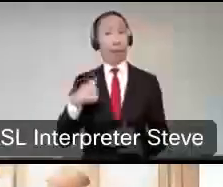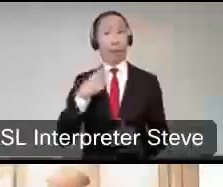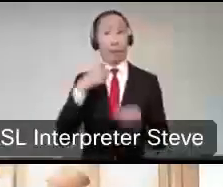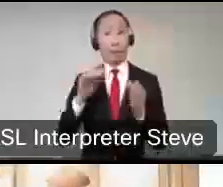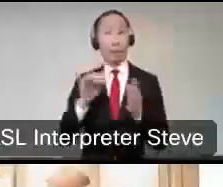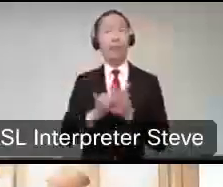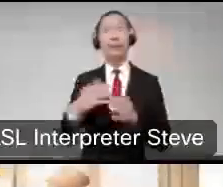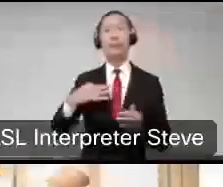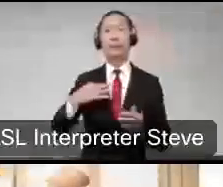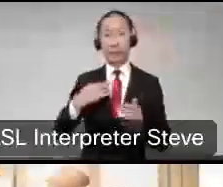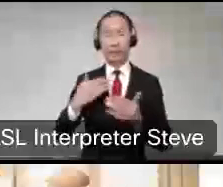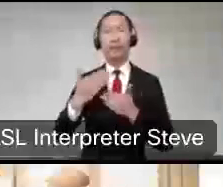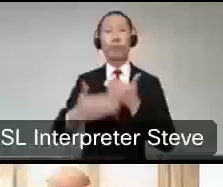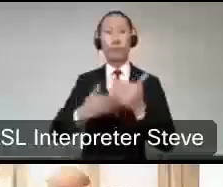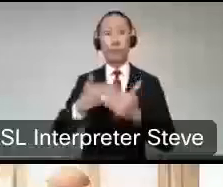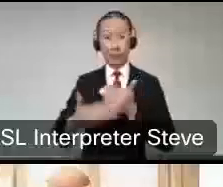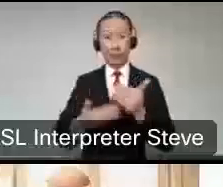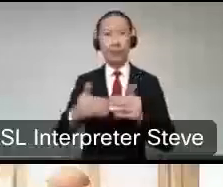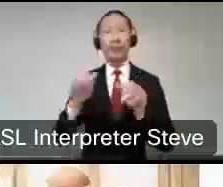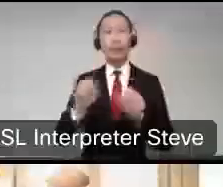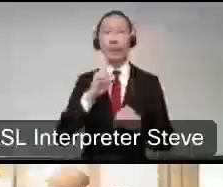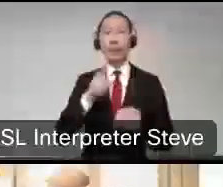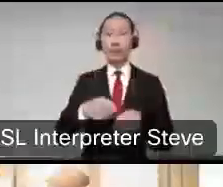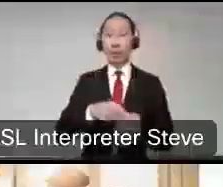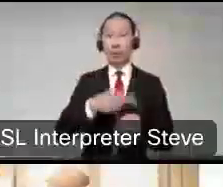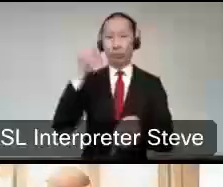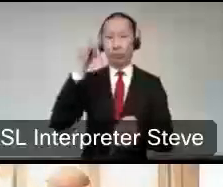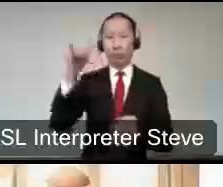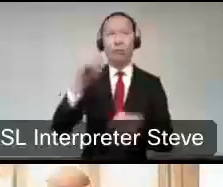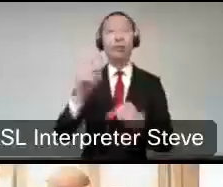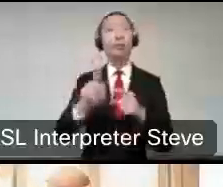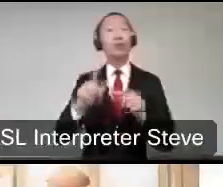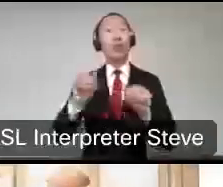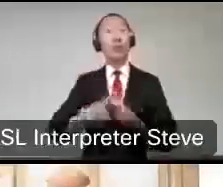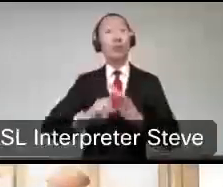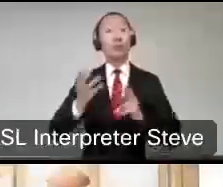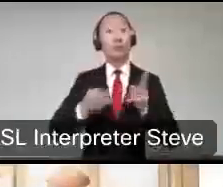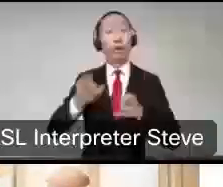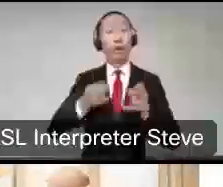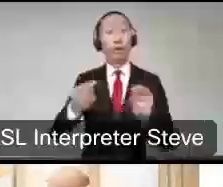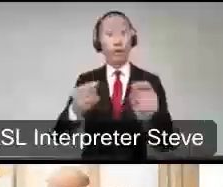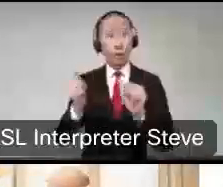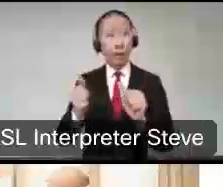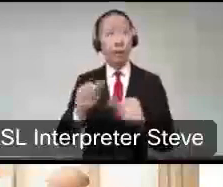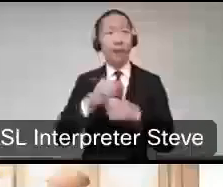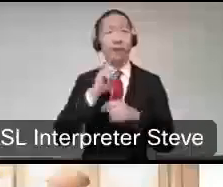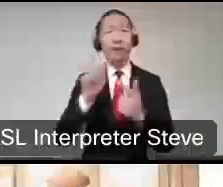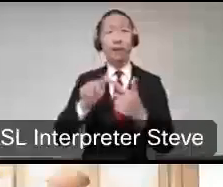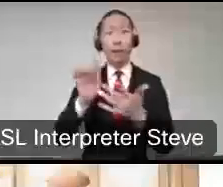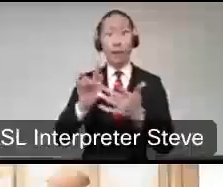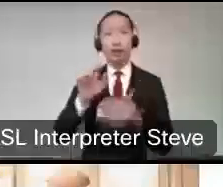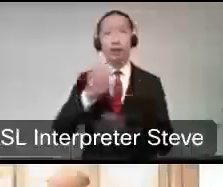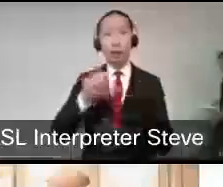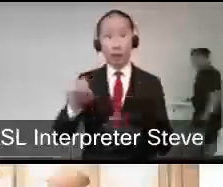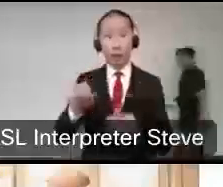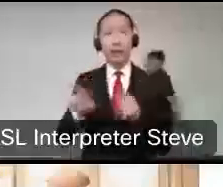the application process can be lengthy. So in order to get a jump start on the process, be sure to contact Social Security